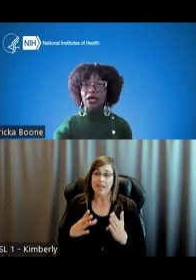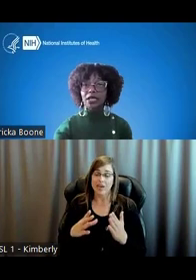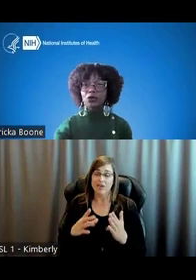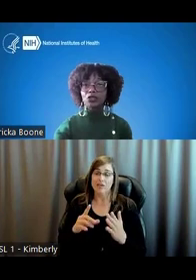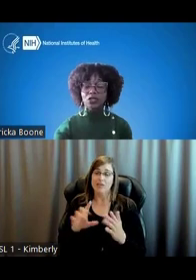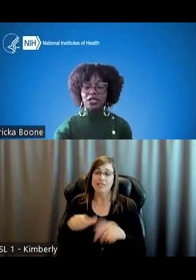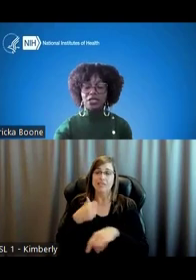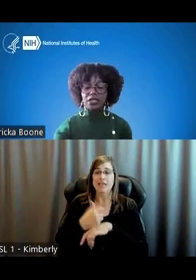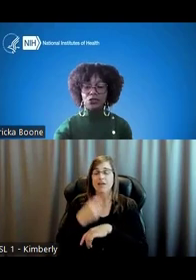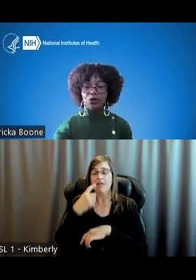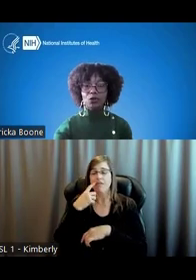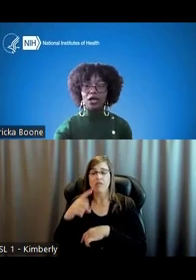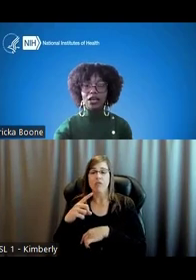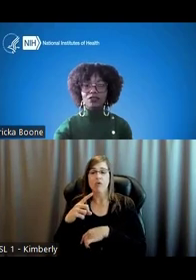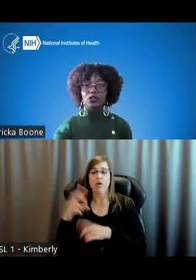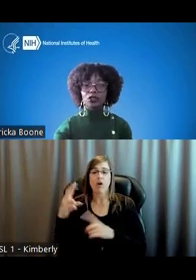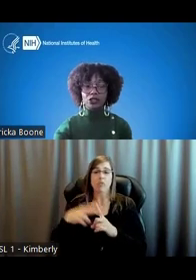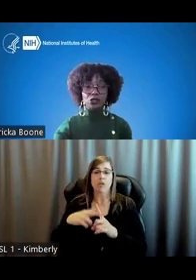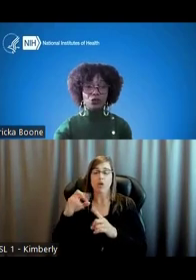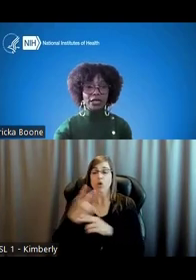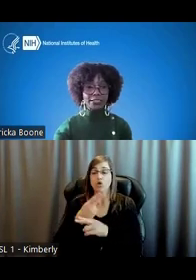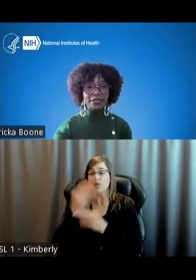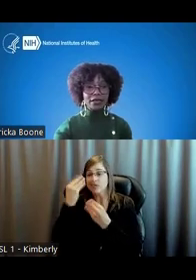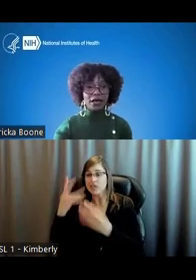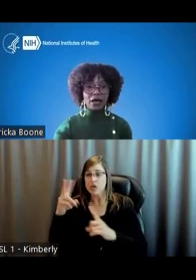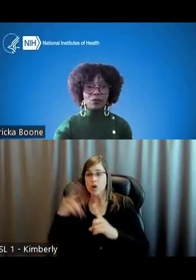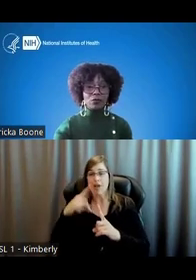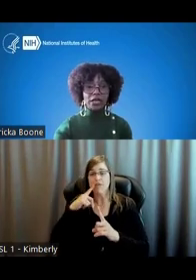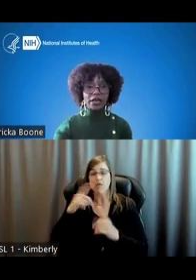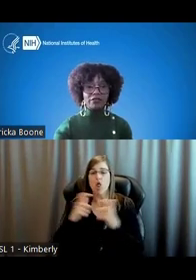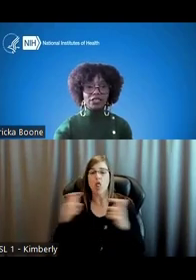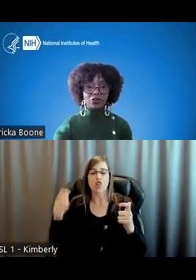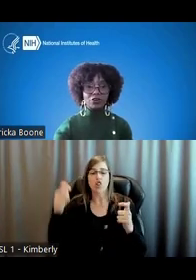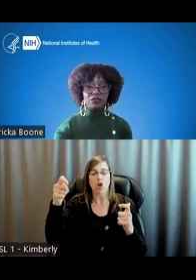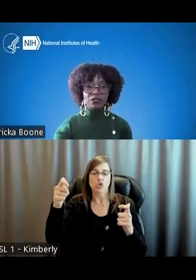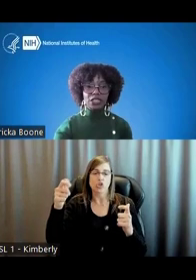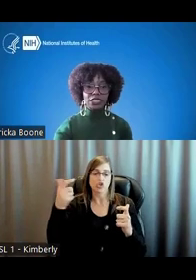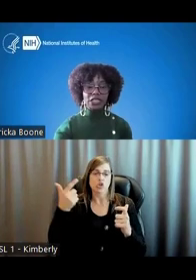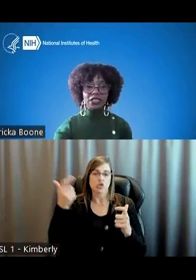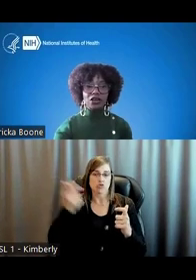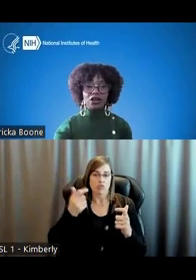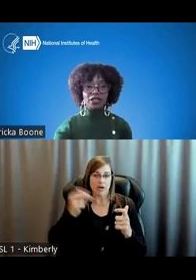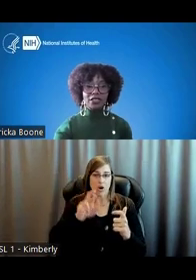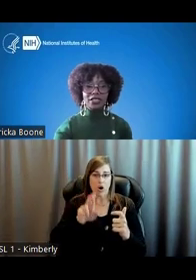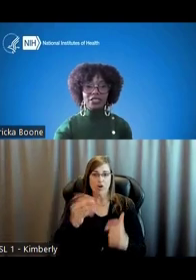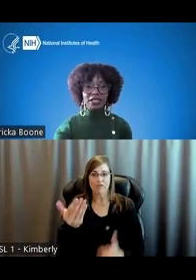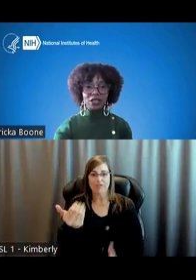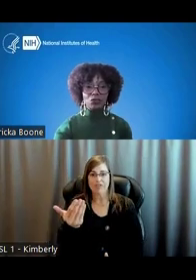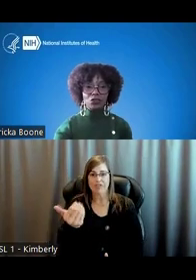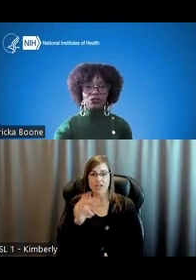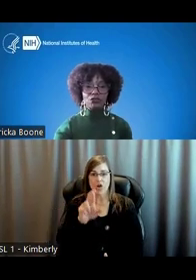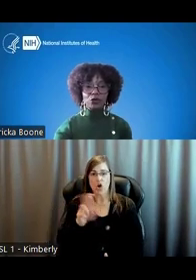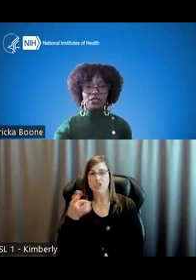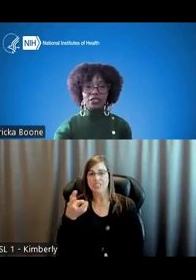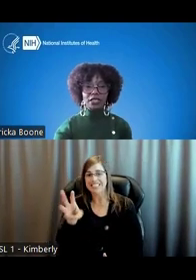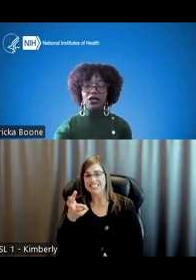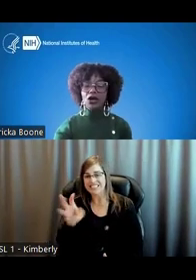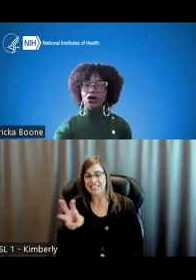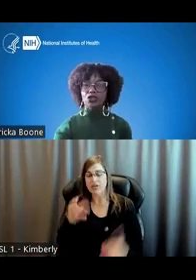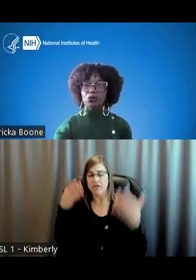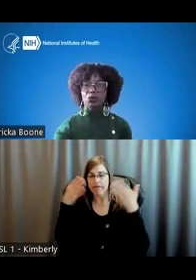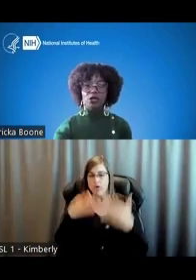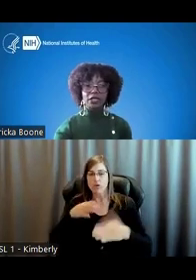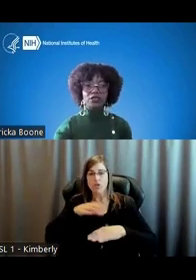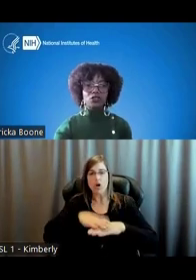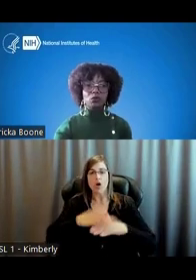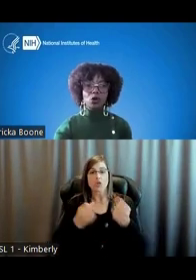for applying or using that data to apply for larger grants. We have the R15 and the R16, which are focusing